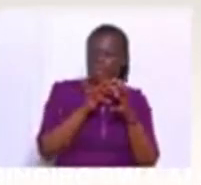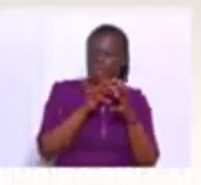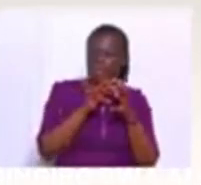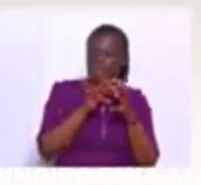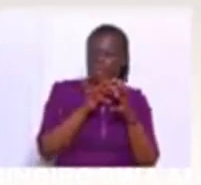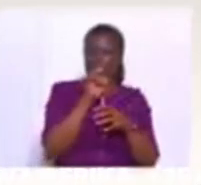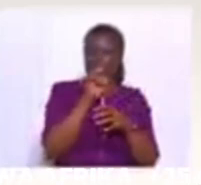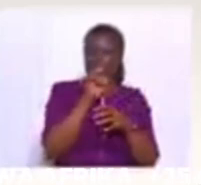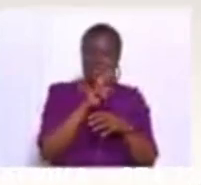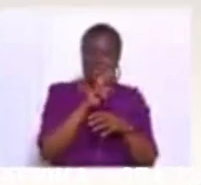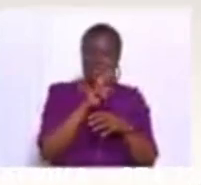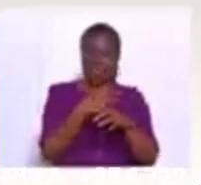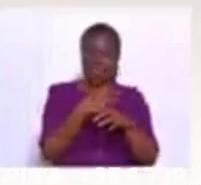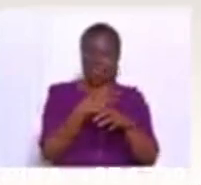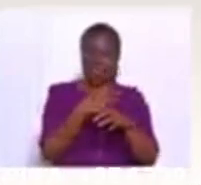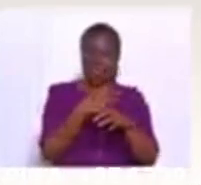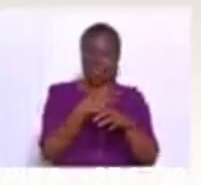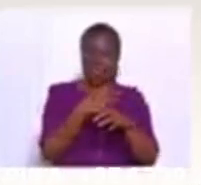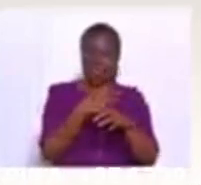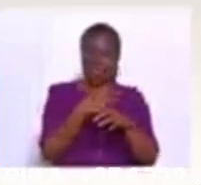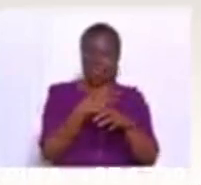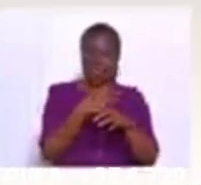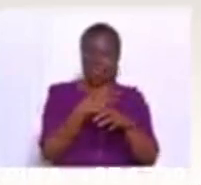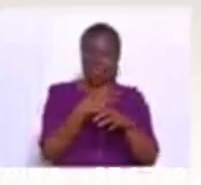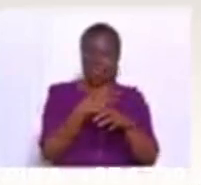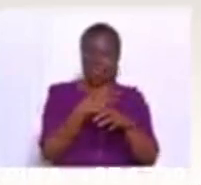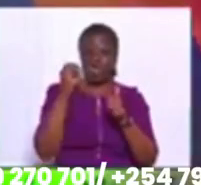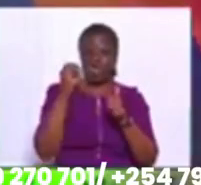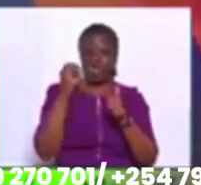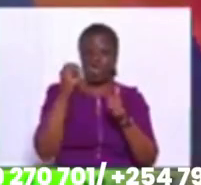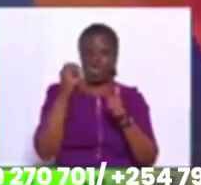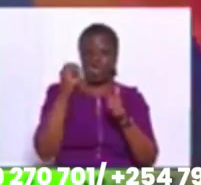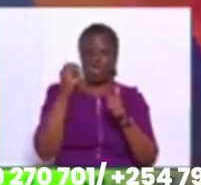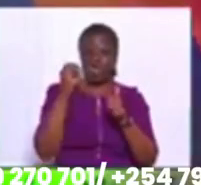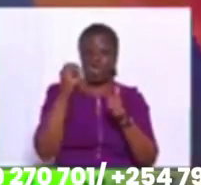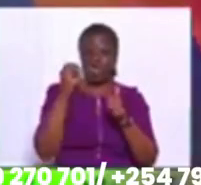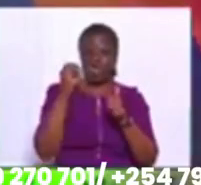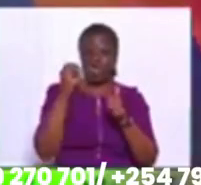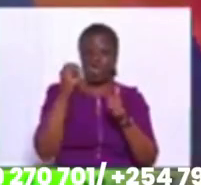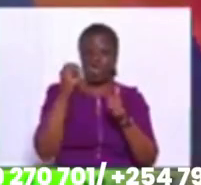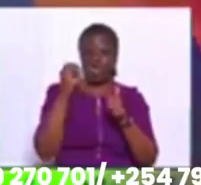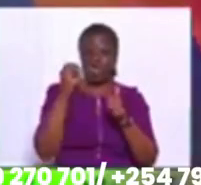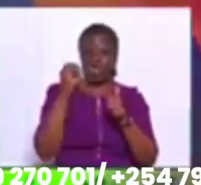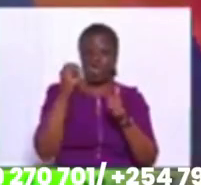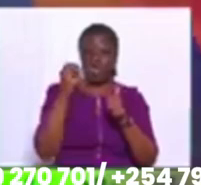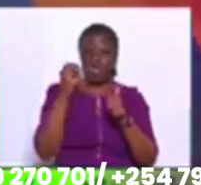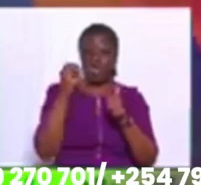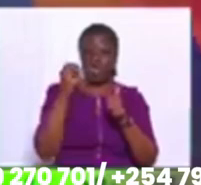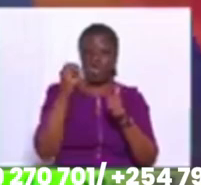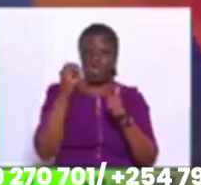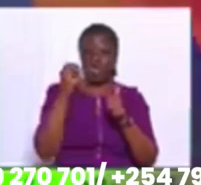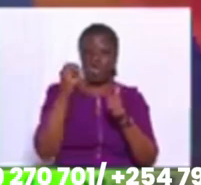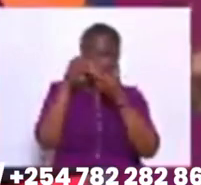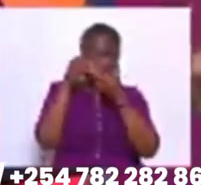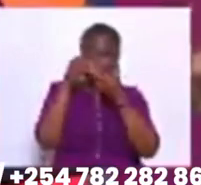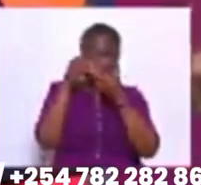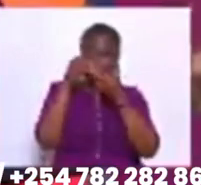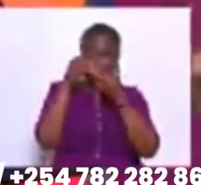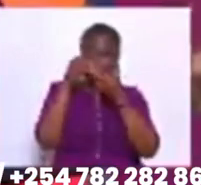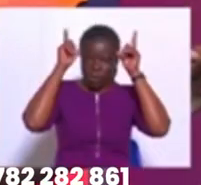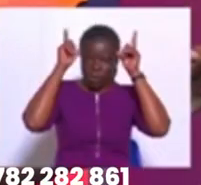here's something that may surprise you, especially cow's milk. I'll just let that sink